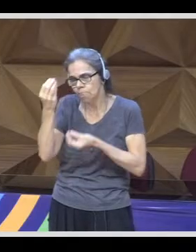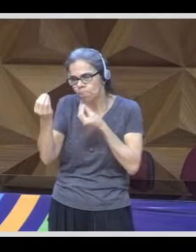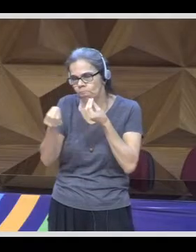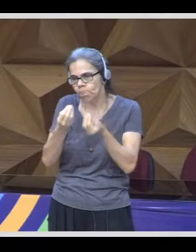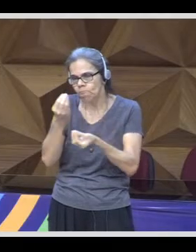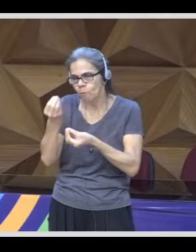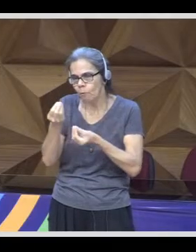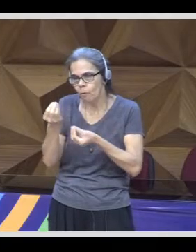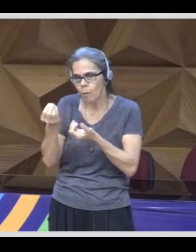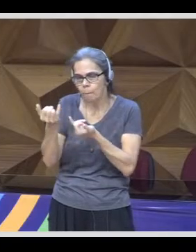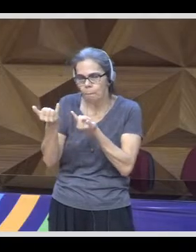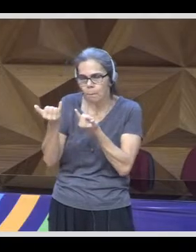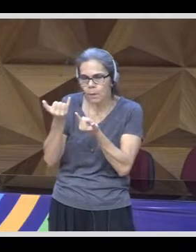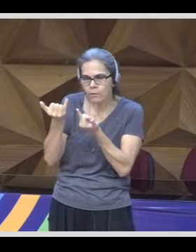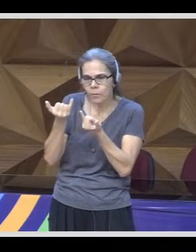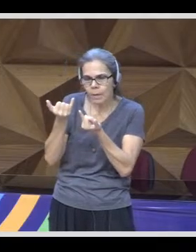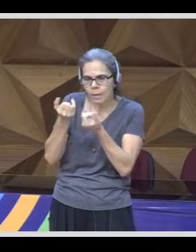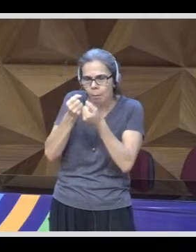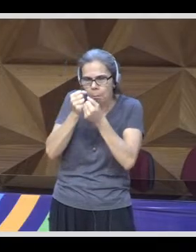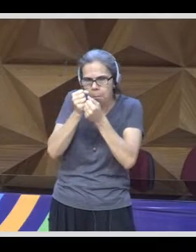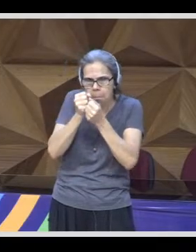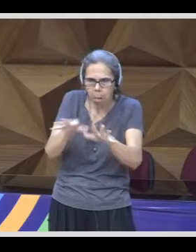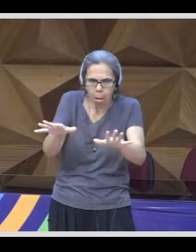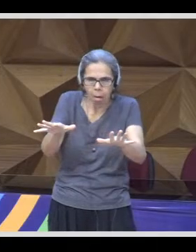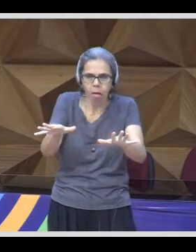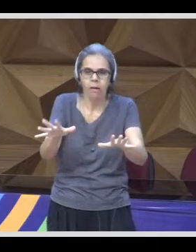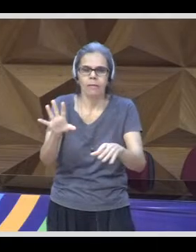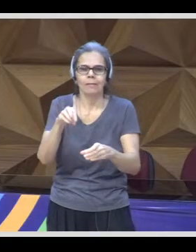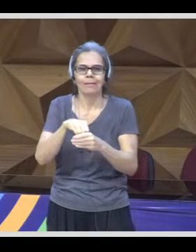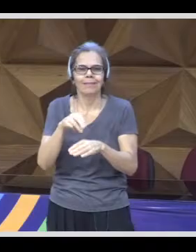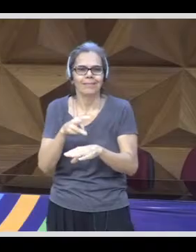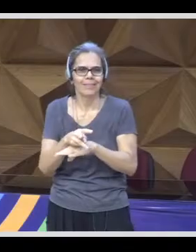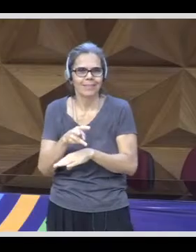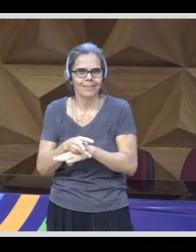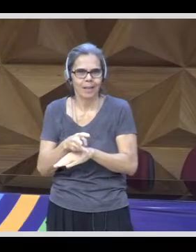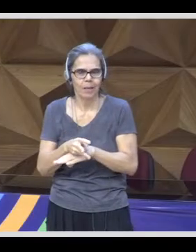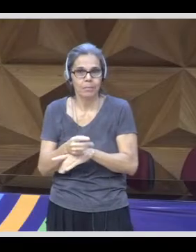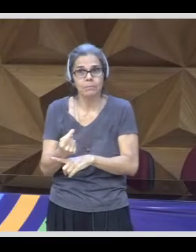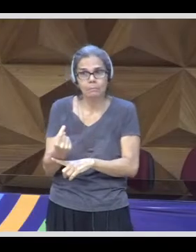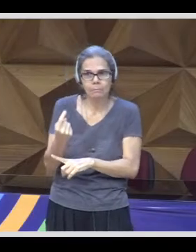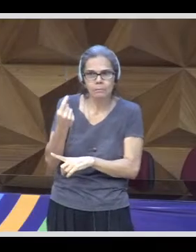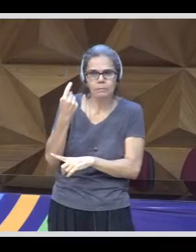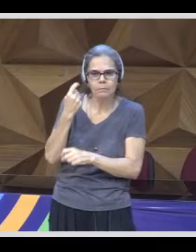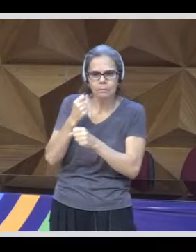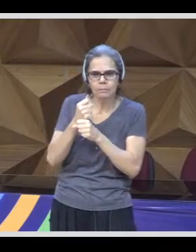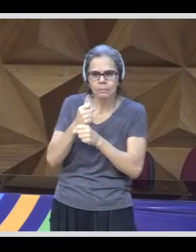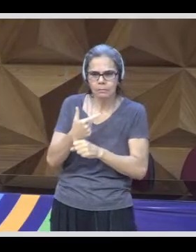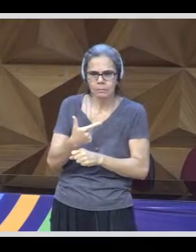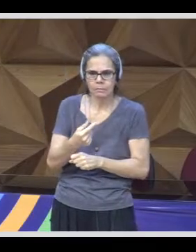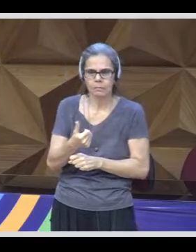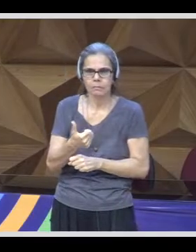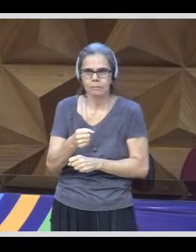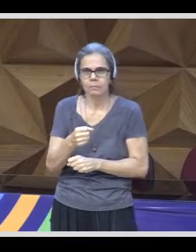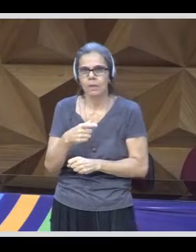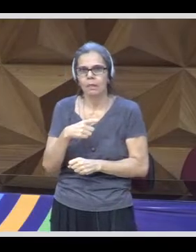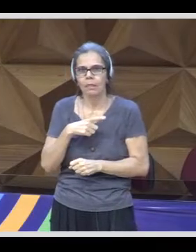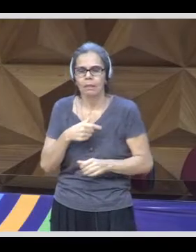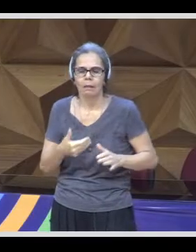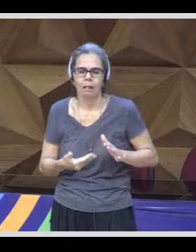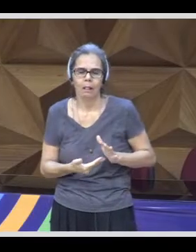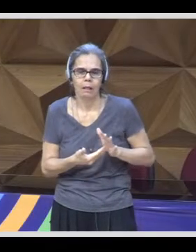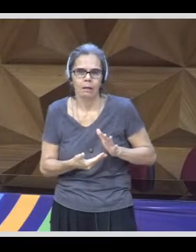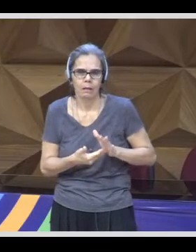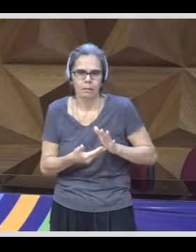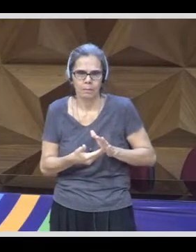in WhatsApp. Back then, WhatsApp had a limit of 256 users per group,